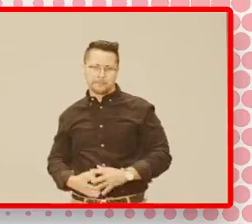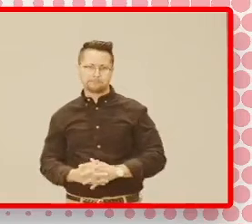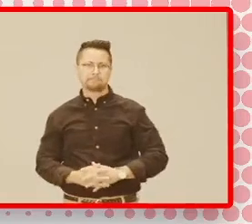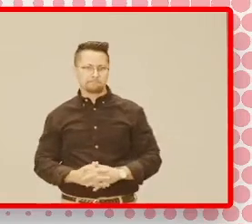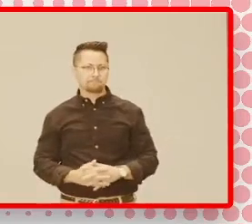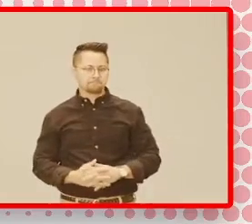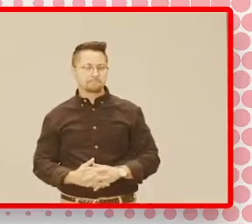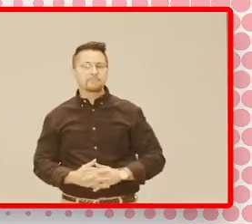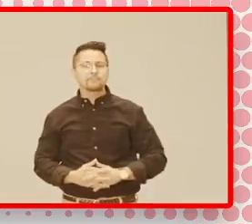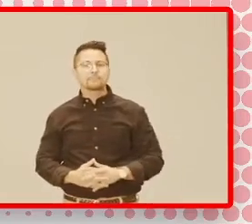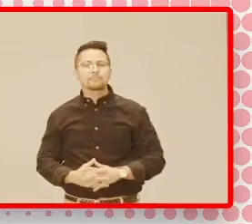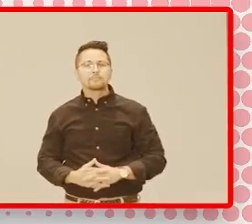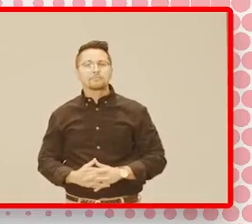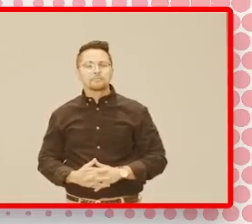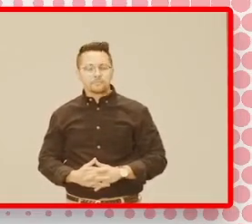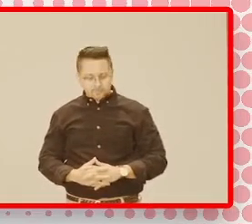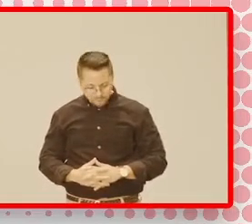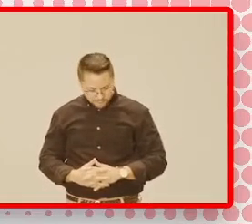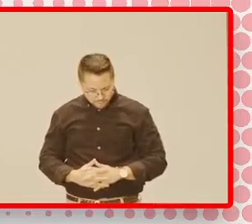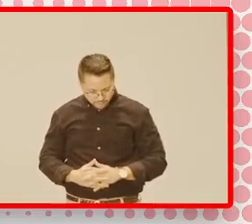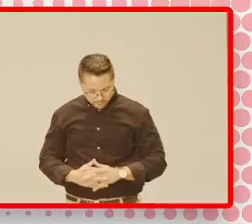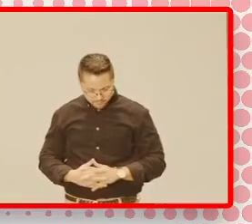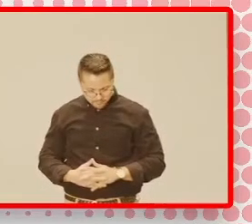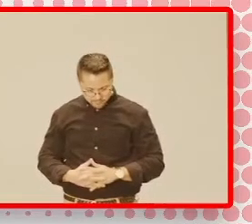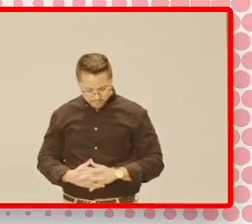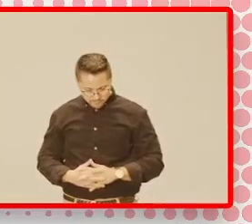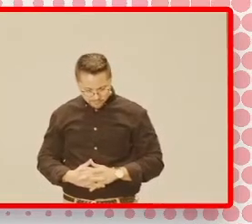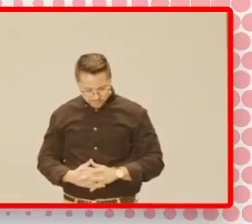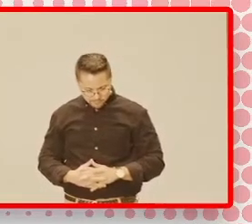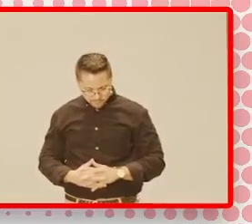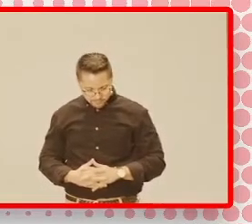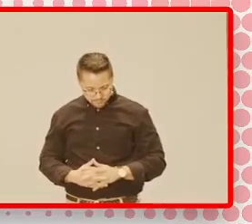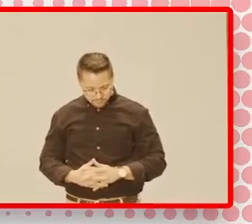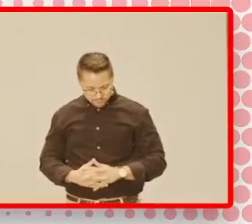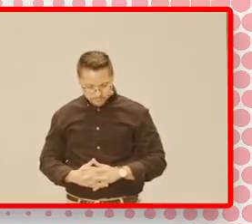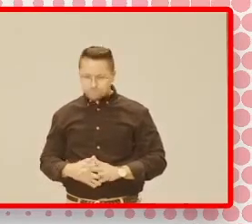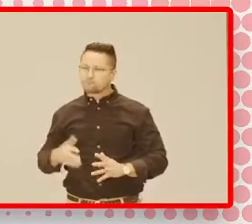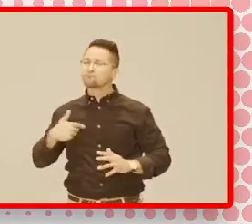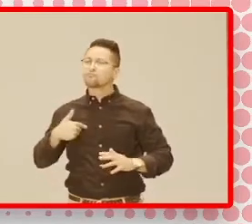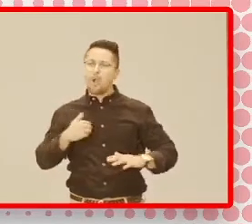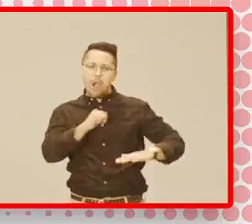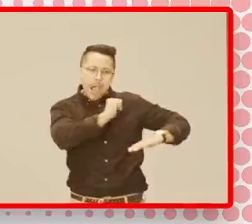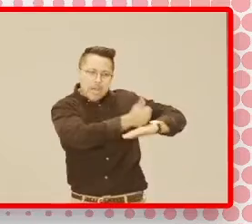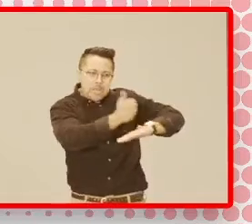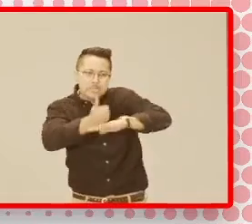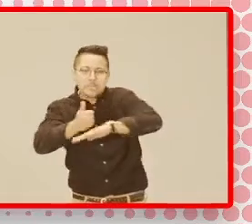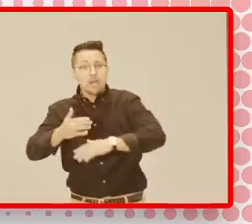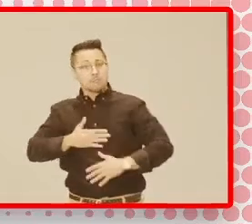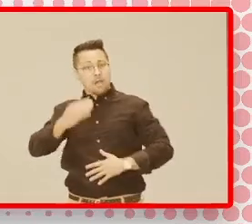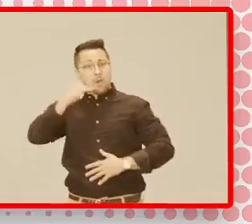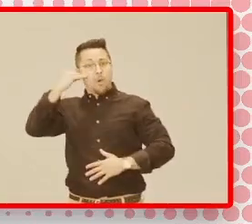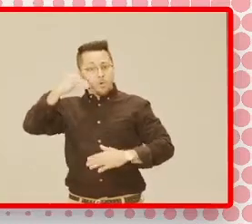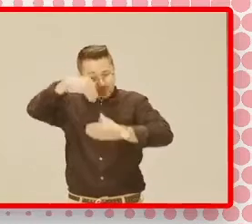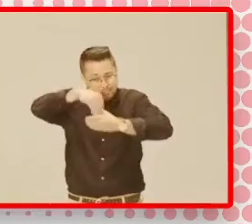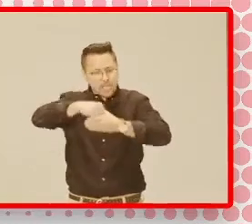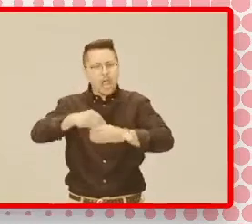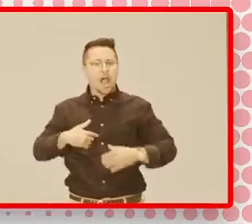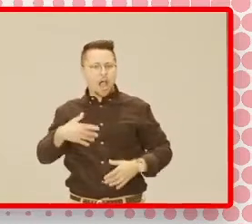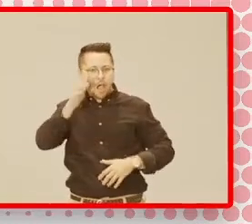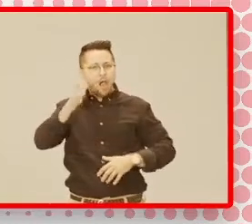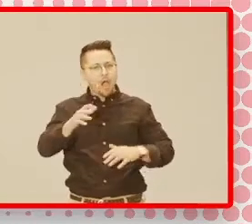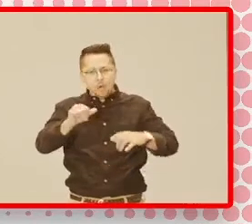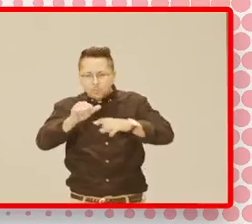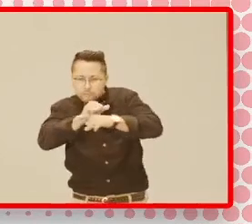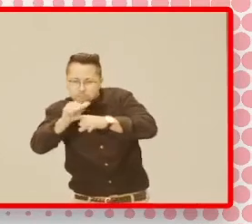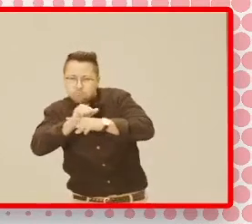I found a way to train in my home and neighborhood.